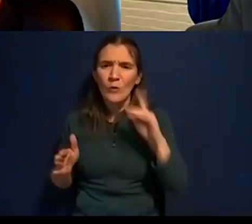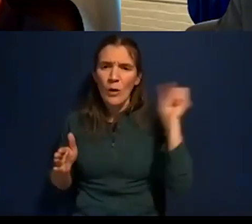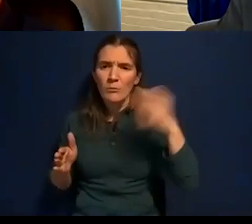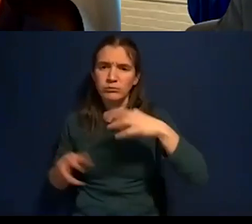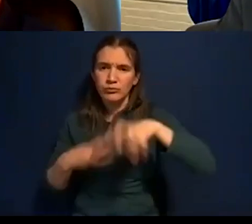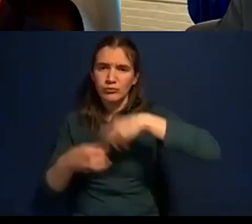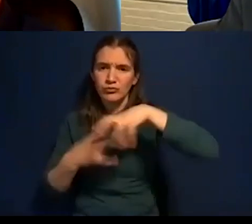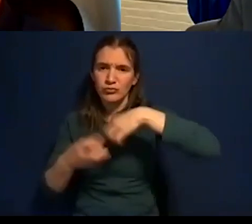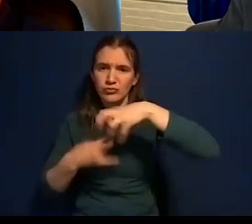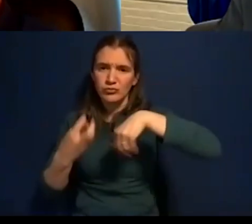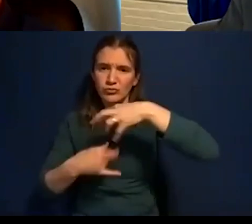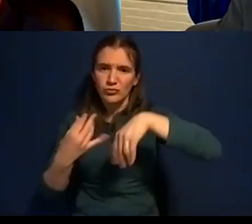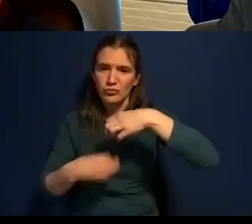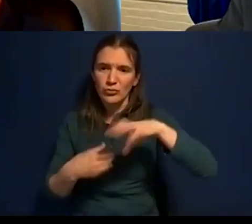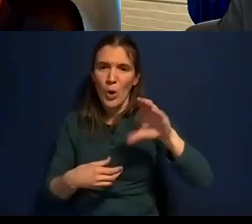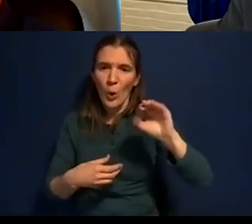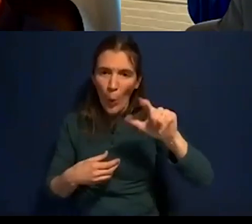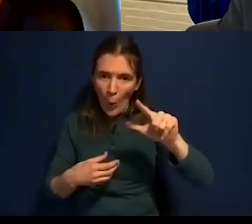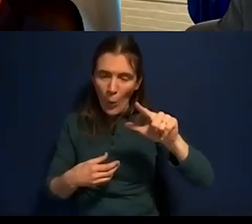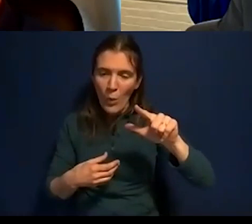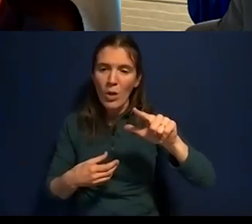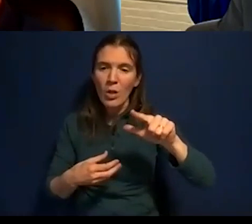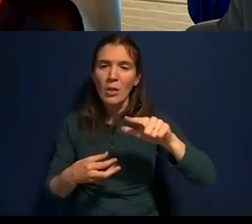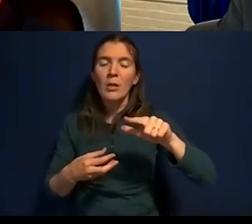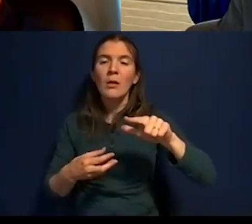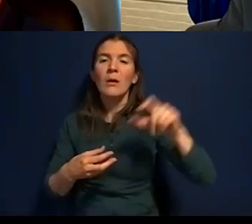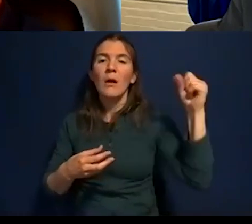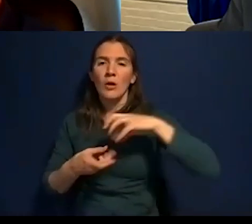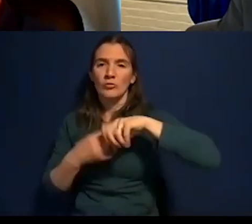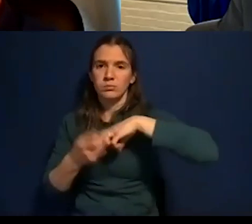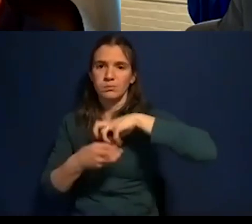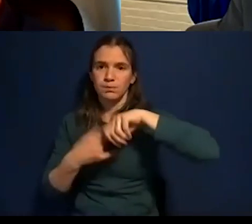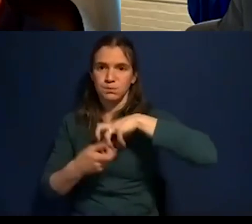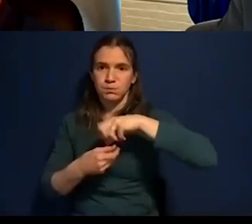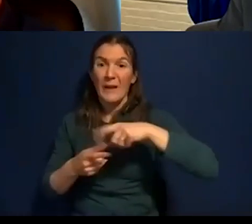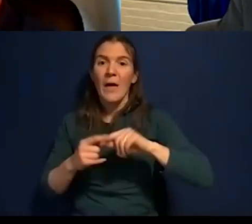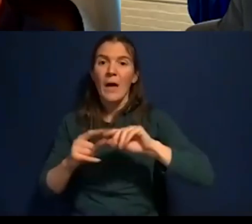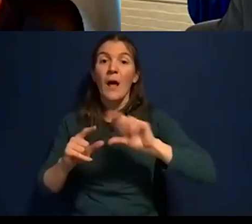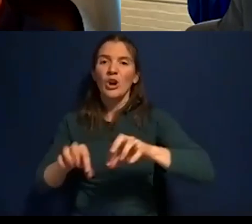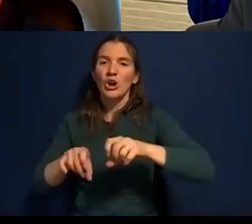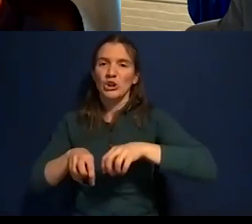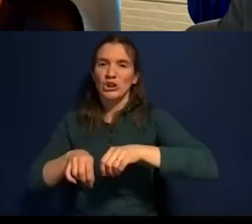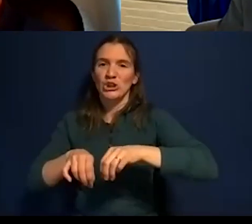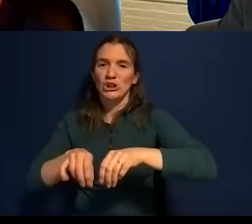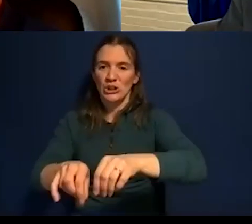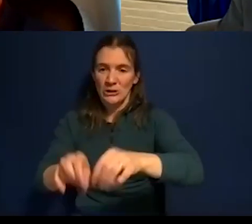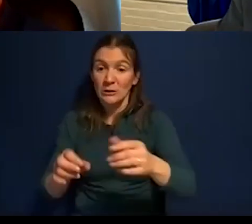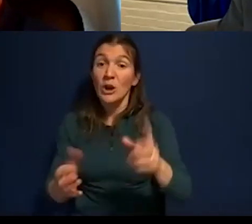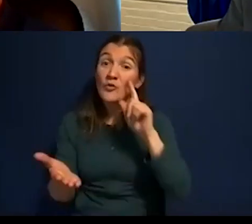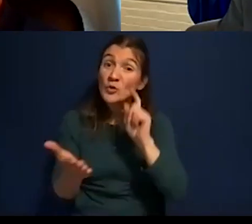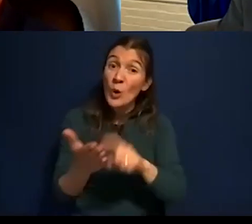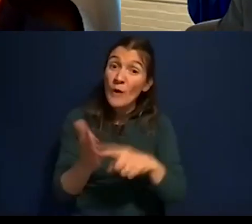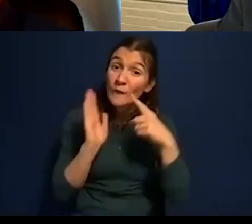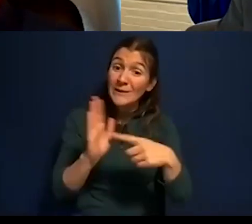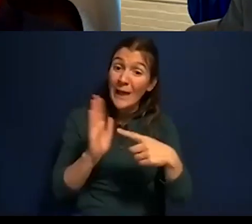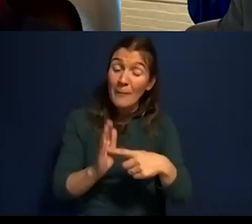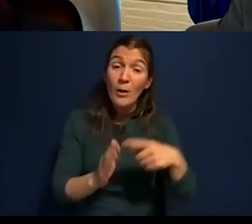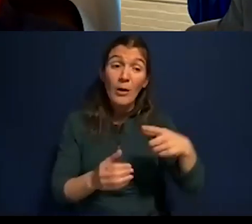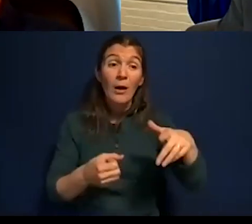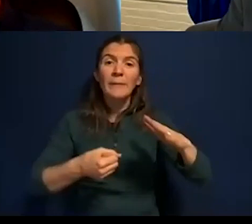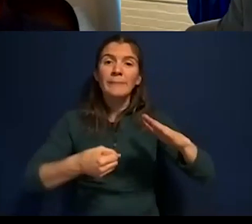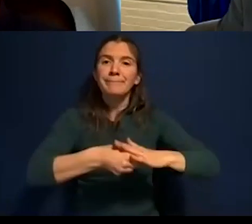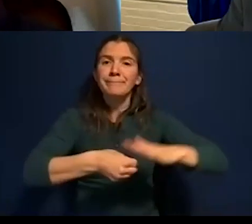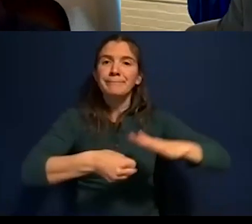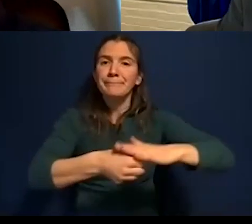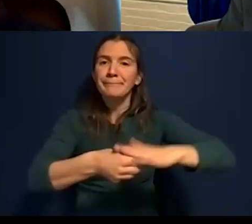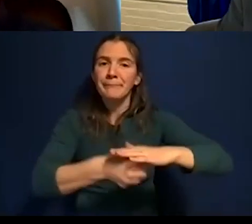allows for grinding out asphalt. If you've noticed the patching that we just